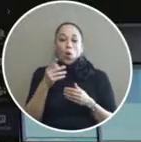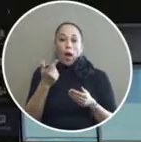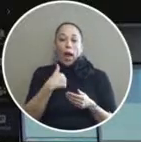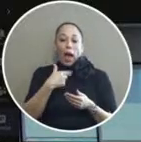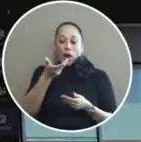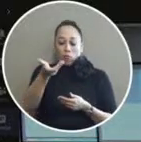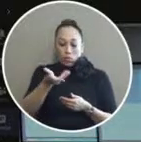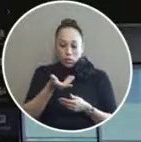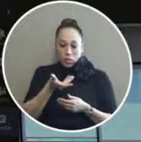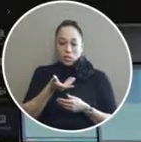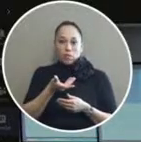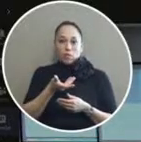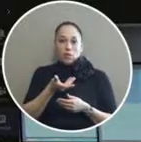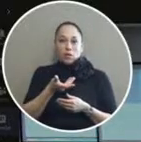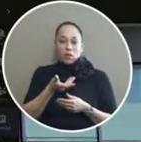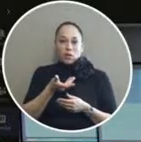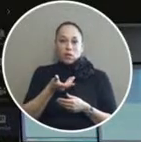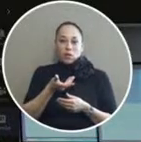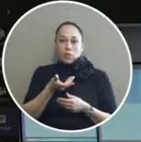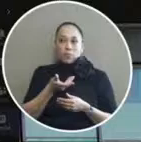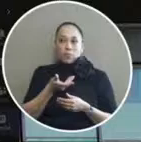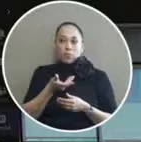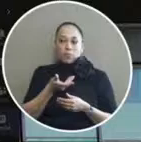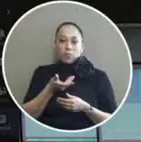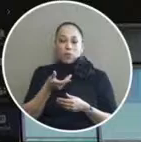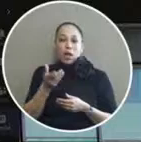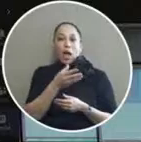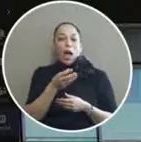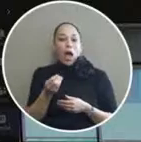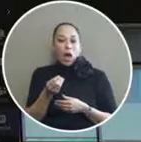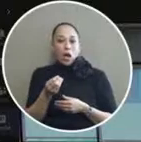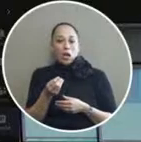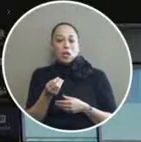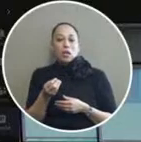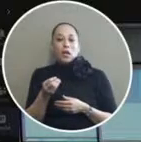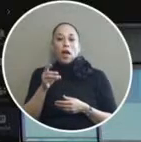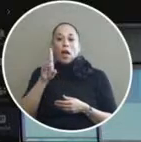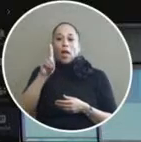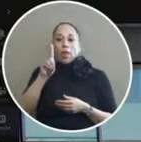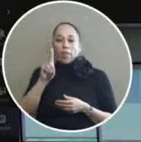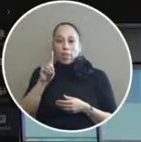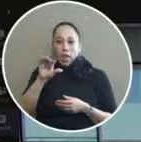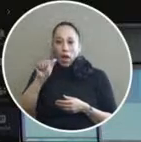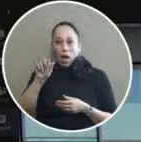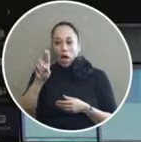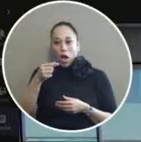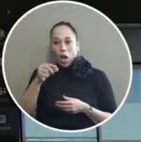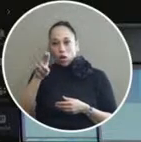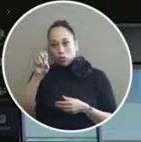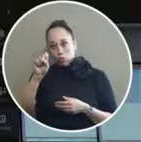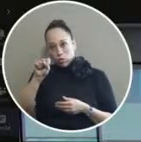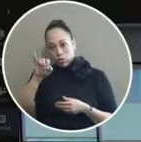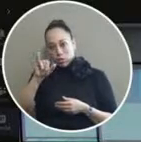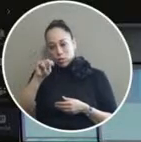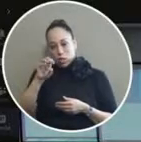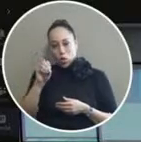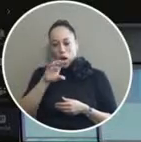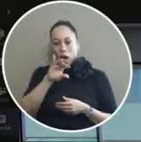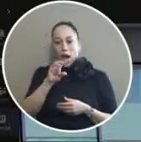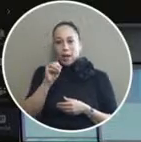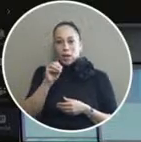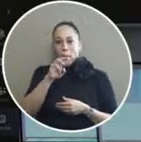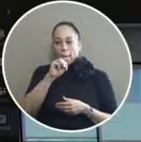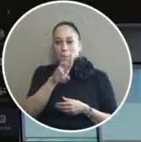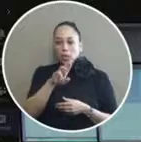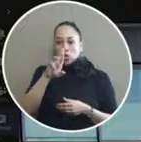receive from public health and Mario D'Agostino and Jorge Rodriguez. So that, I want to make